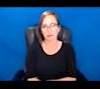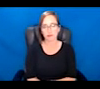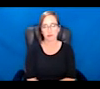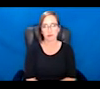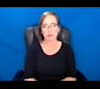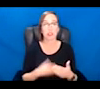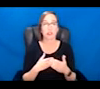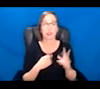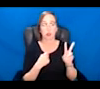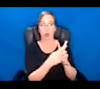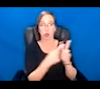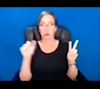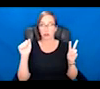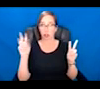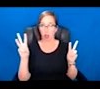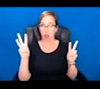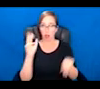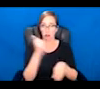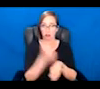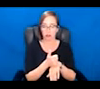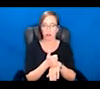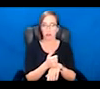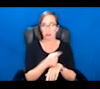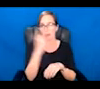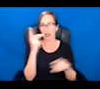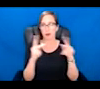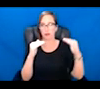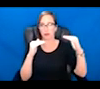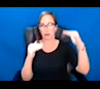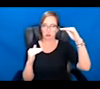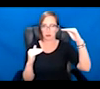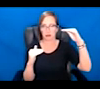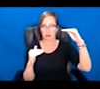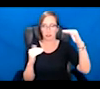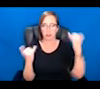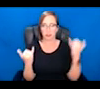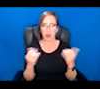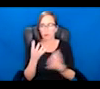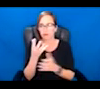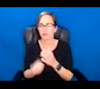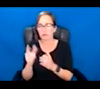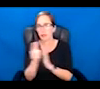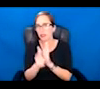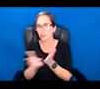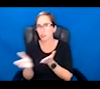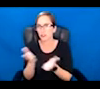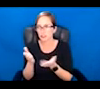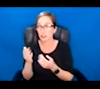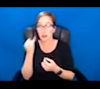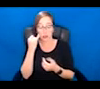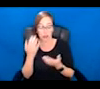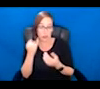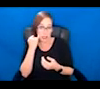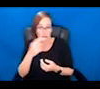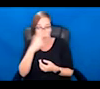those policies were enacted that put us further behind, then even the lack of legal services meant that African Americans who managed to acquire land couldn't